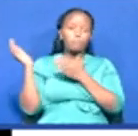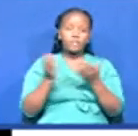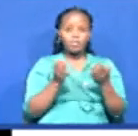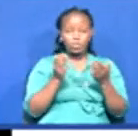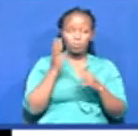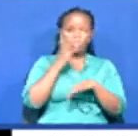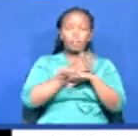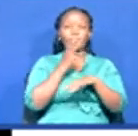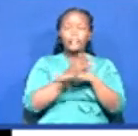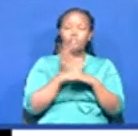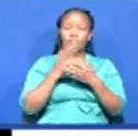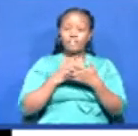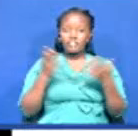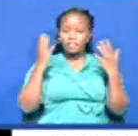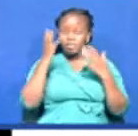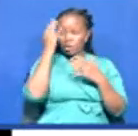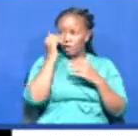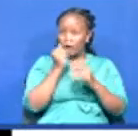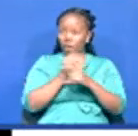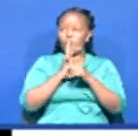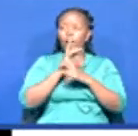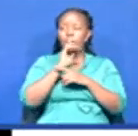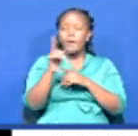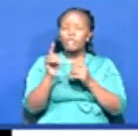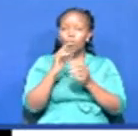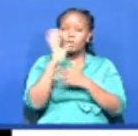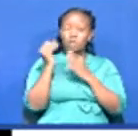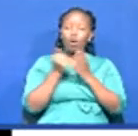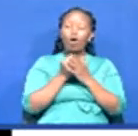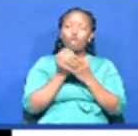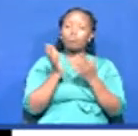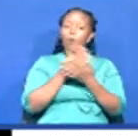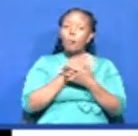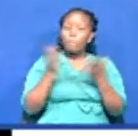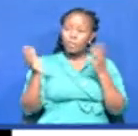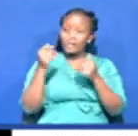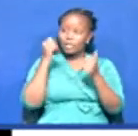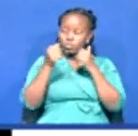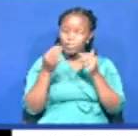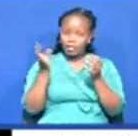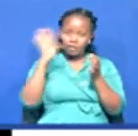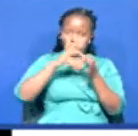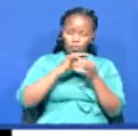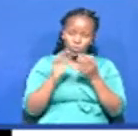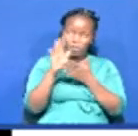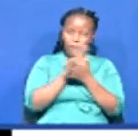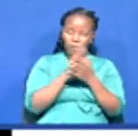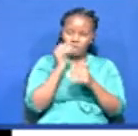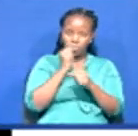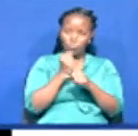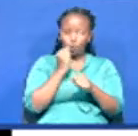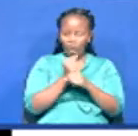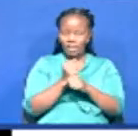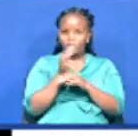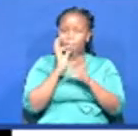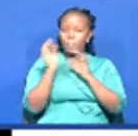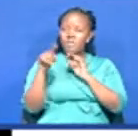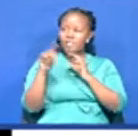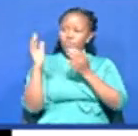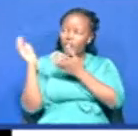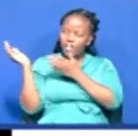so that we have all products recorded under that framework, so that if you are importing anything that is not